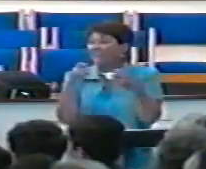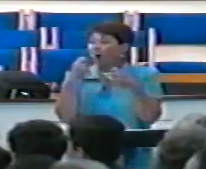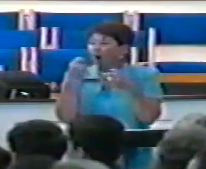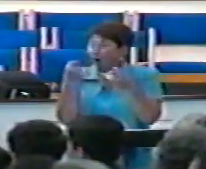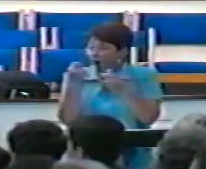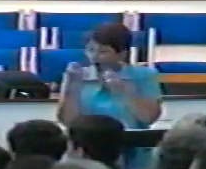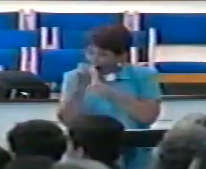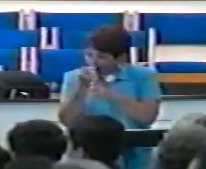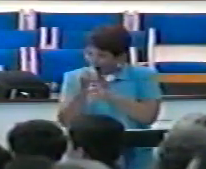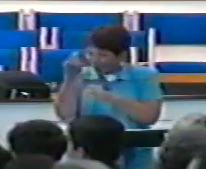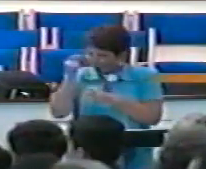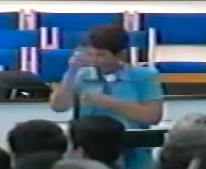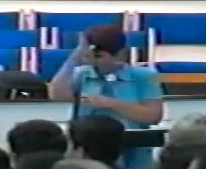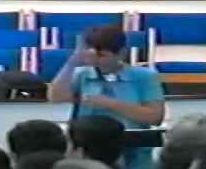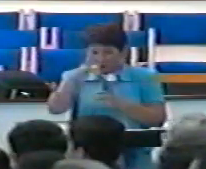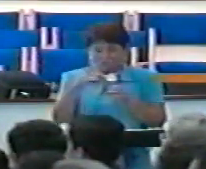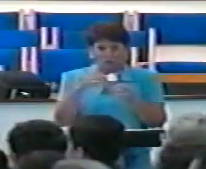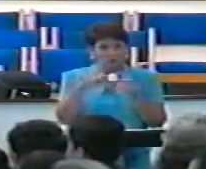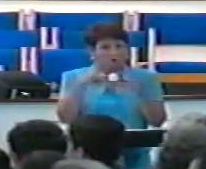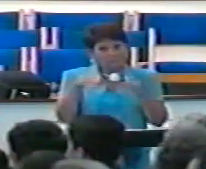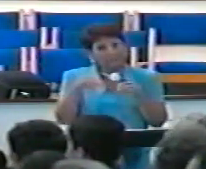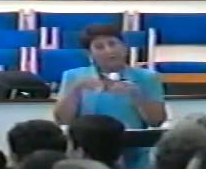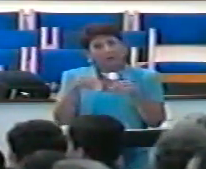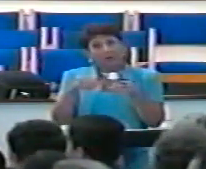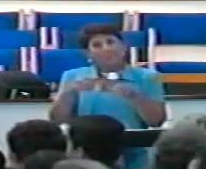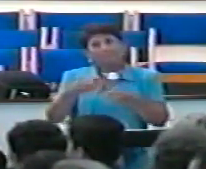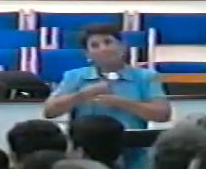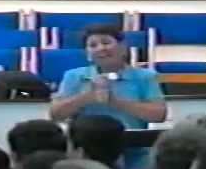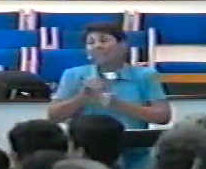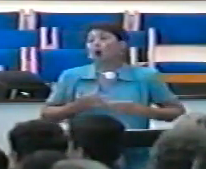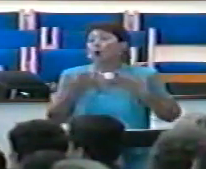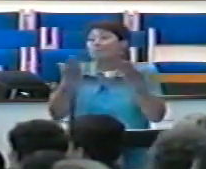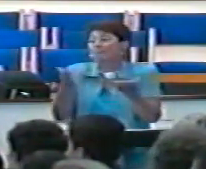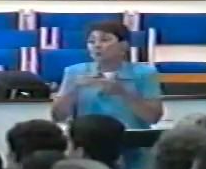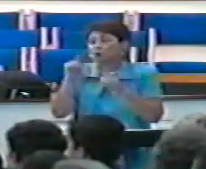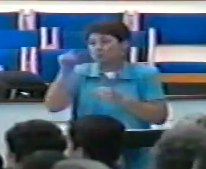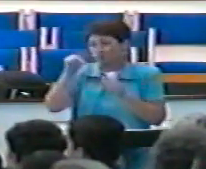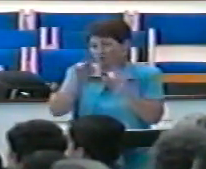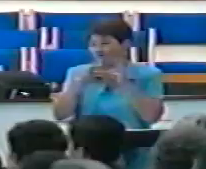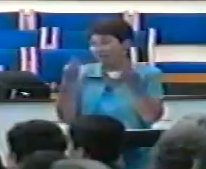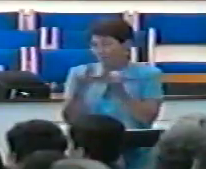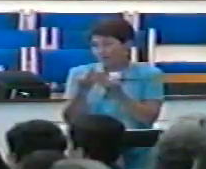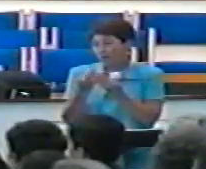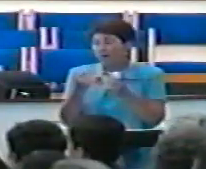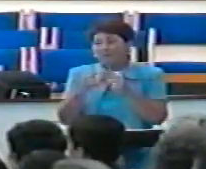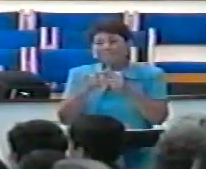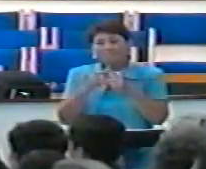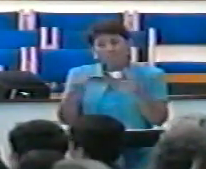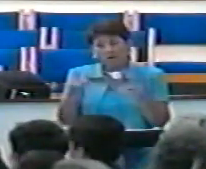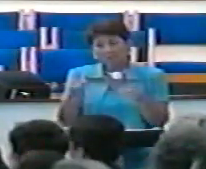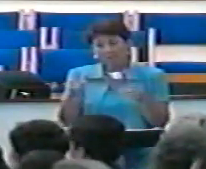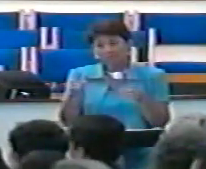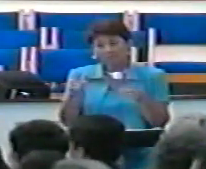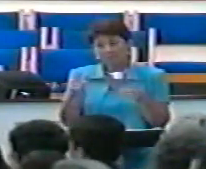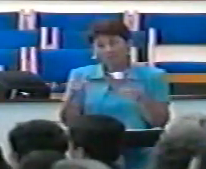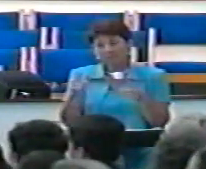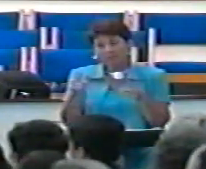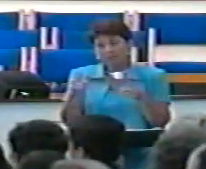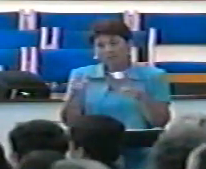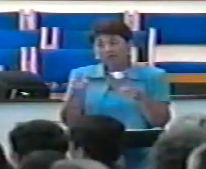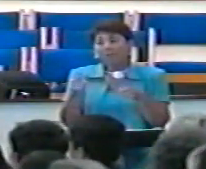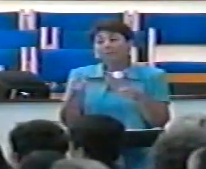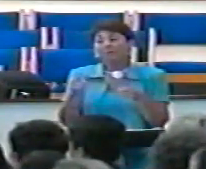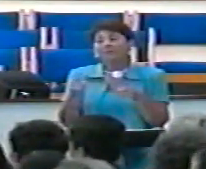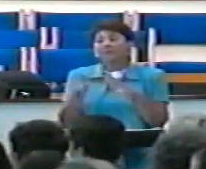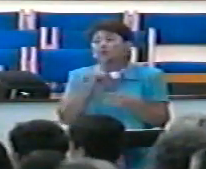their family and to make that commitment a priority. The inevitable loss, though, beloved, the inevitable loss of this life in the